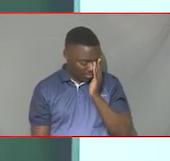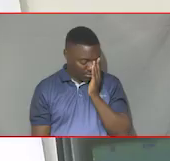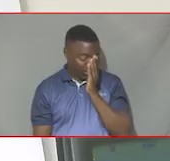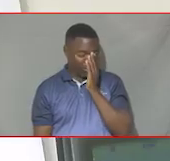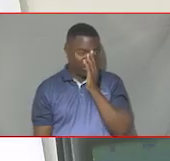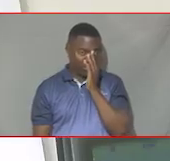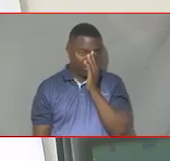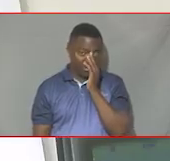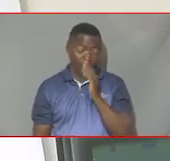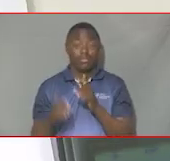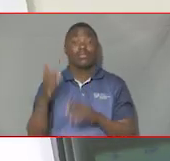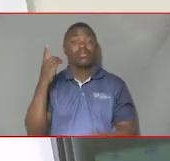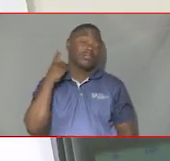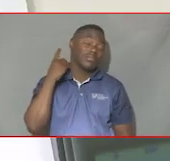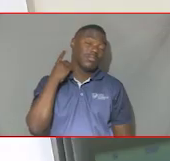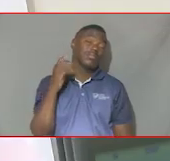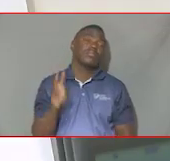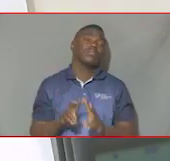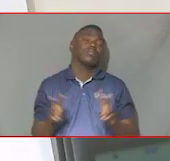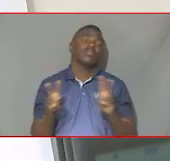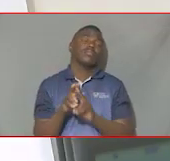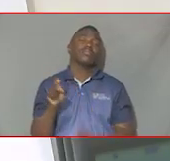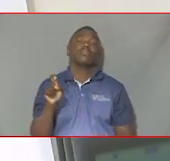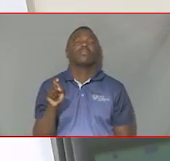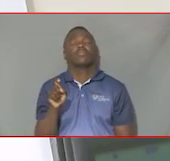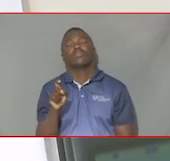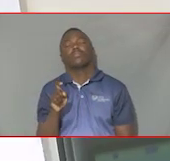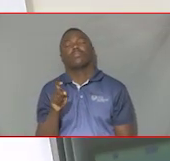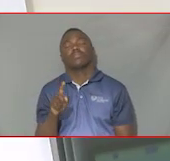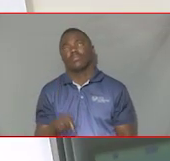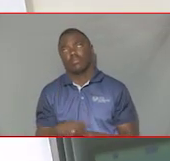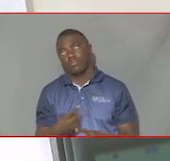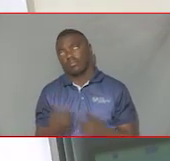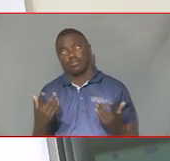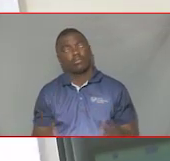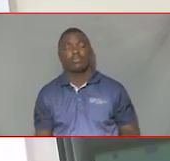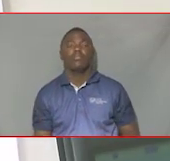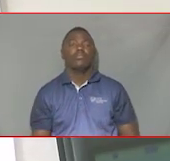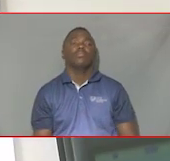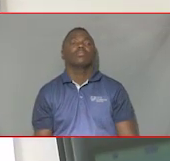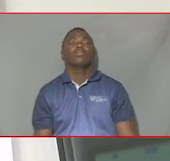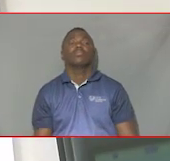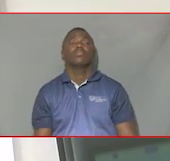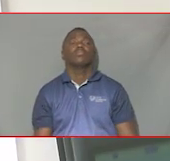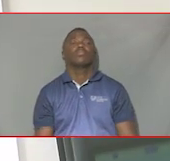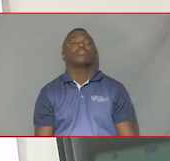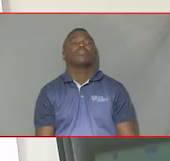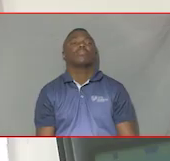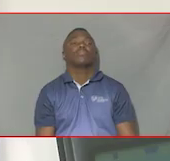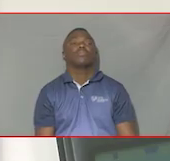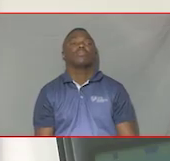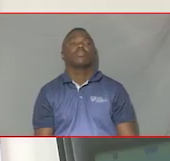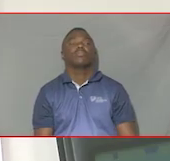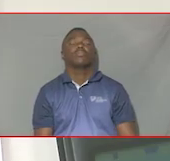value of x, which lies outside the range, for example, I am going to use